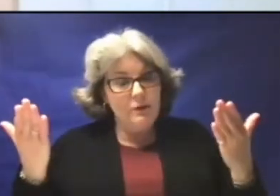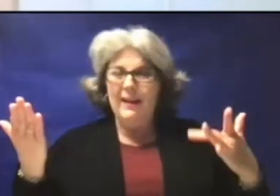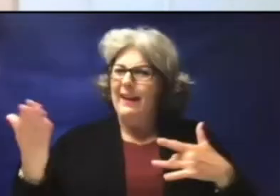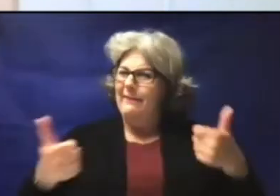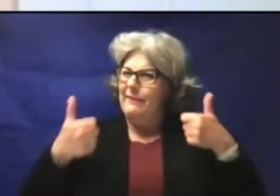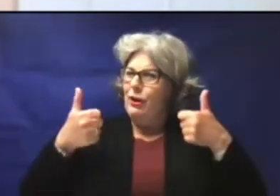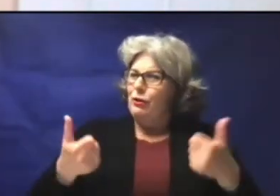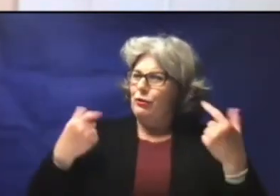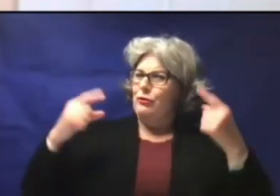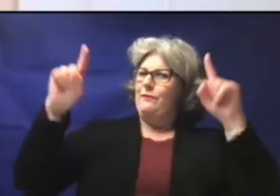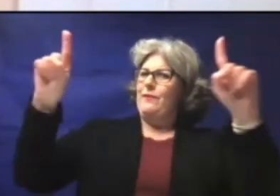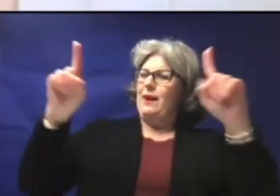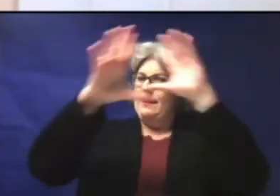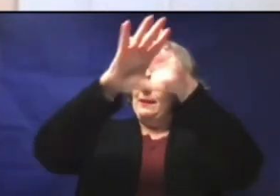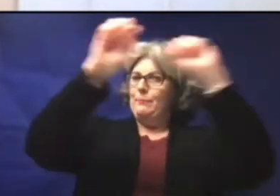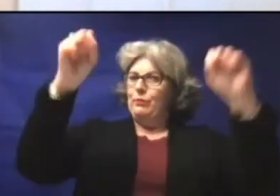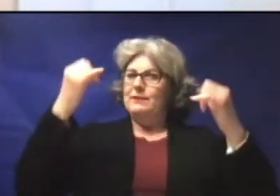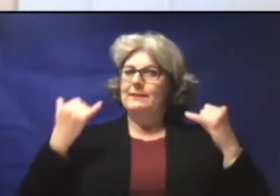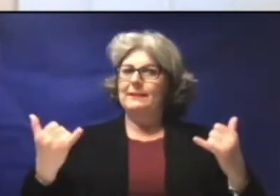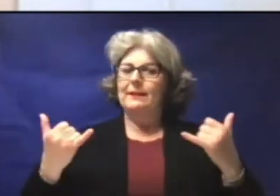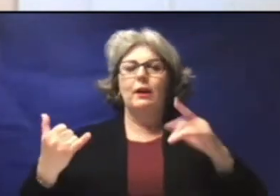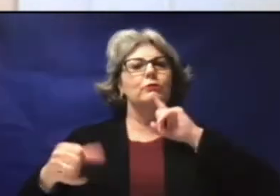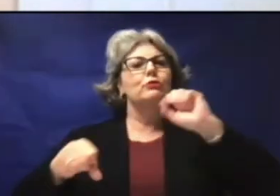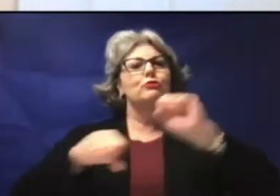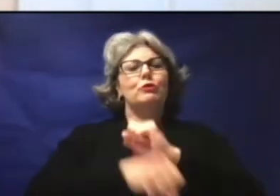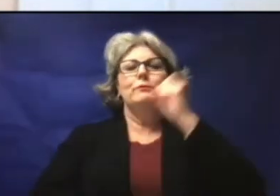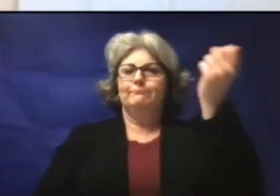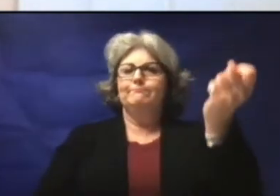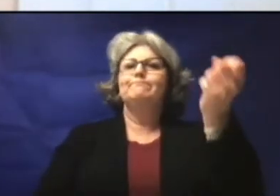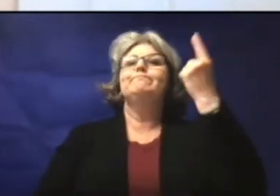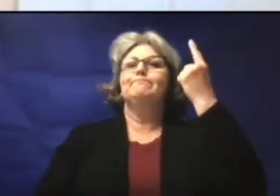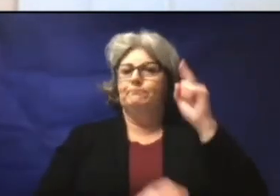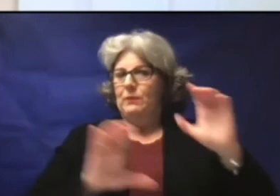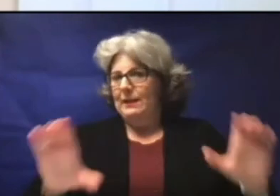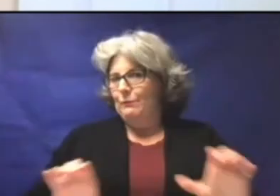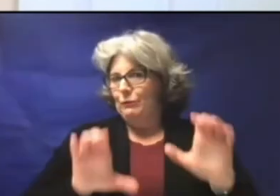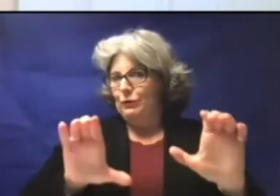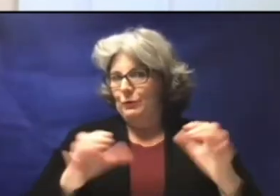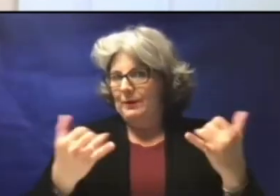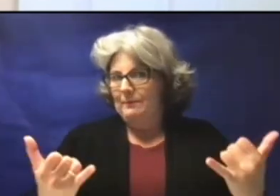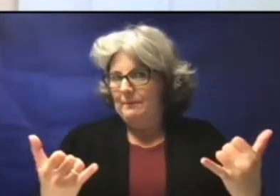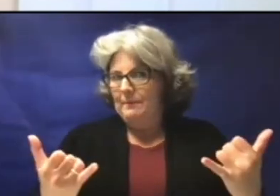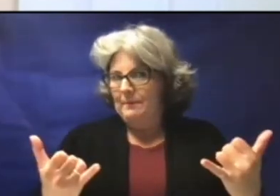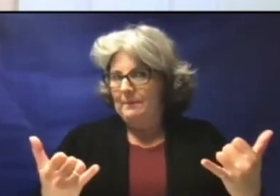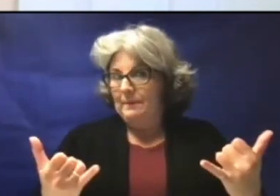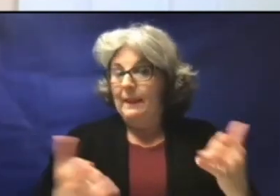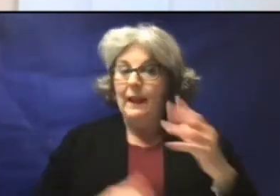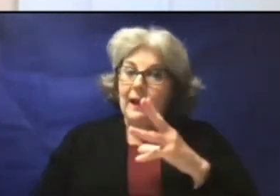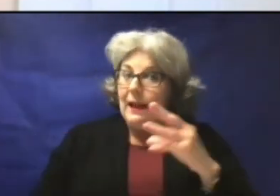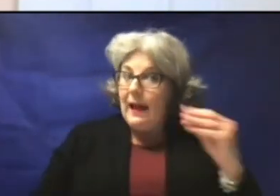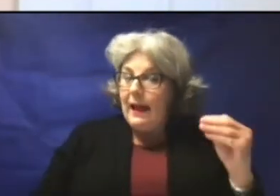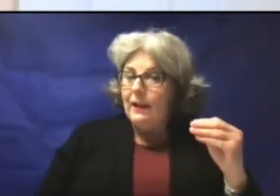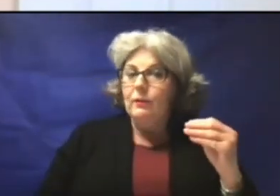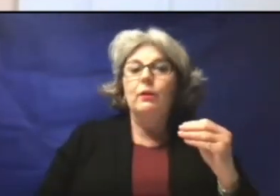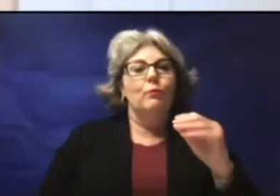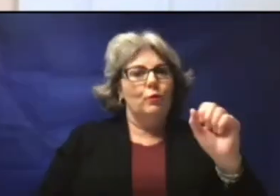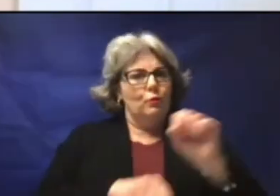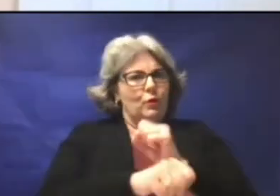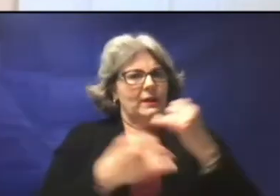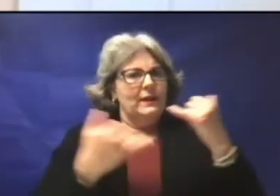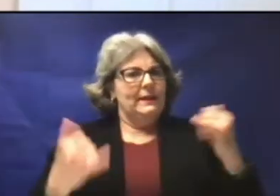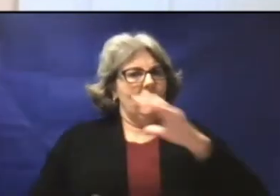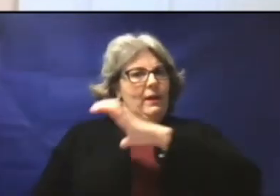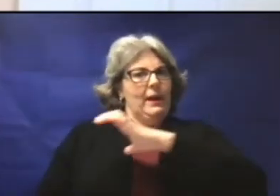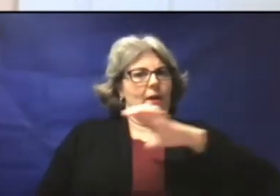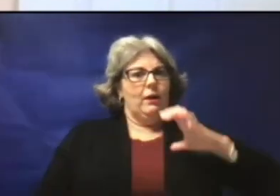to finally have a president that actually knew what he was doing. And we are also working hard in Congress